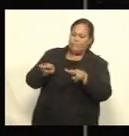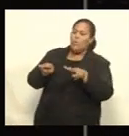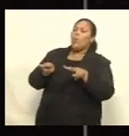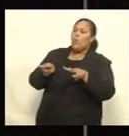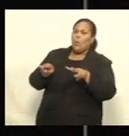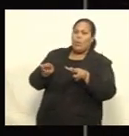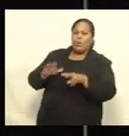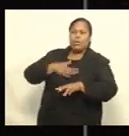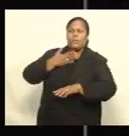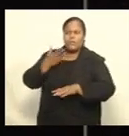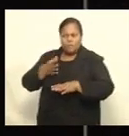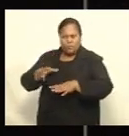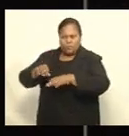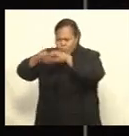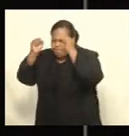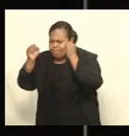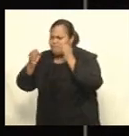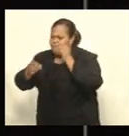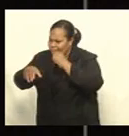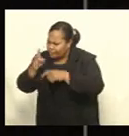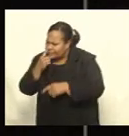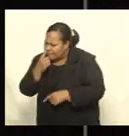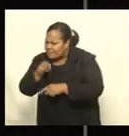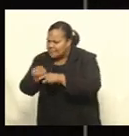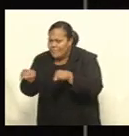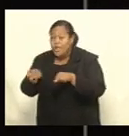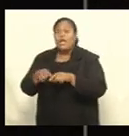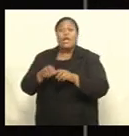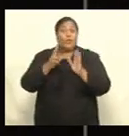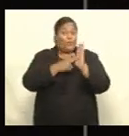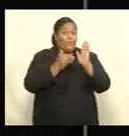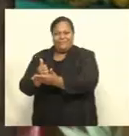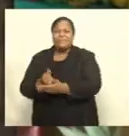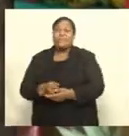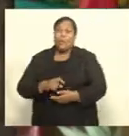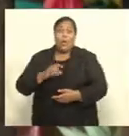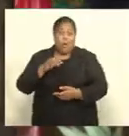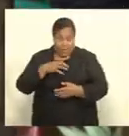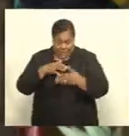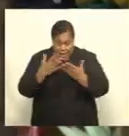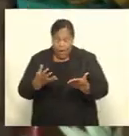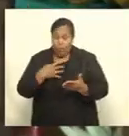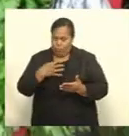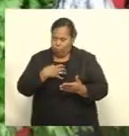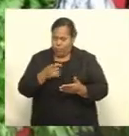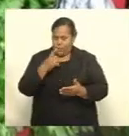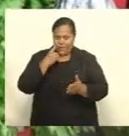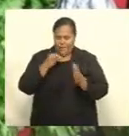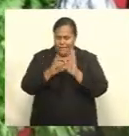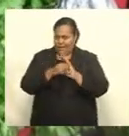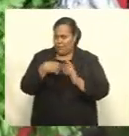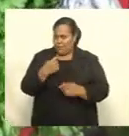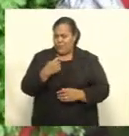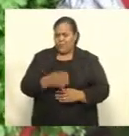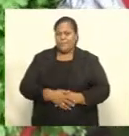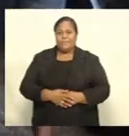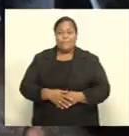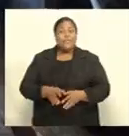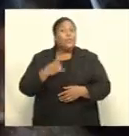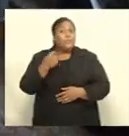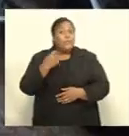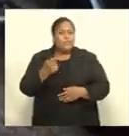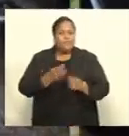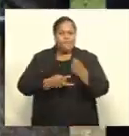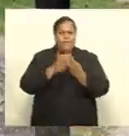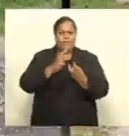the COVID-19 outbreak. The New Zealand government has also offered support. Up ahead, vegetable prices go up,